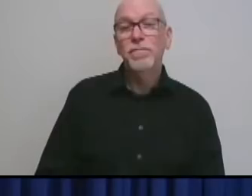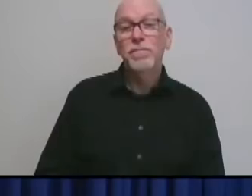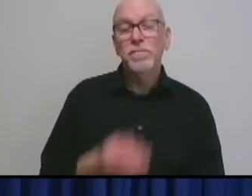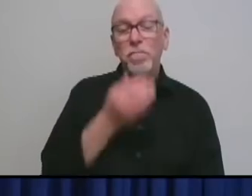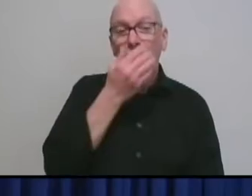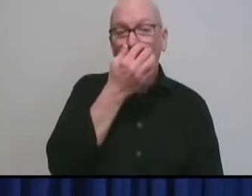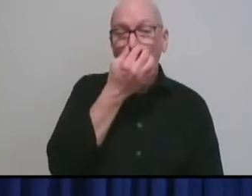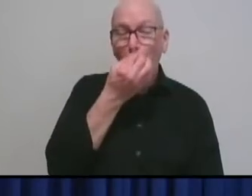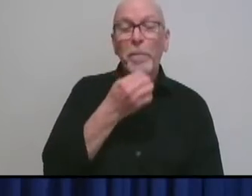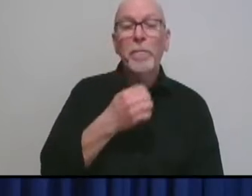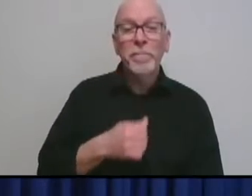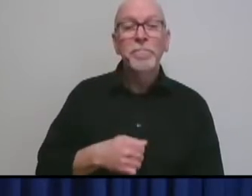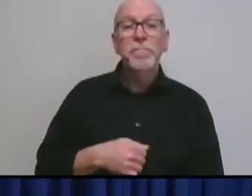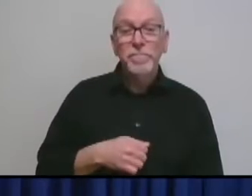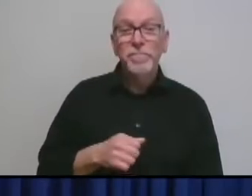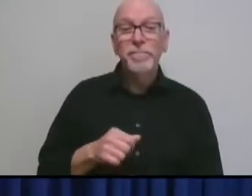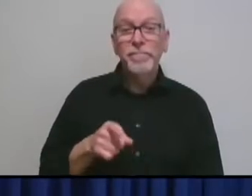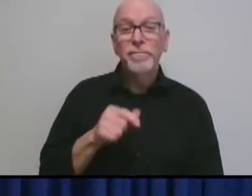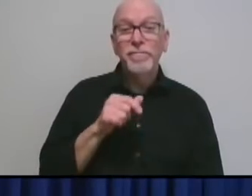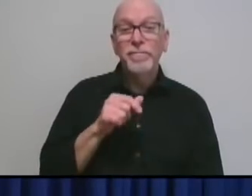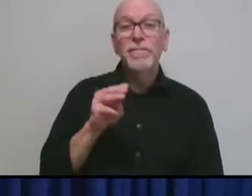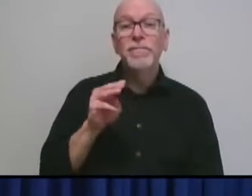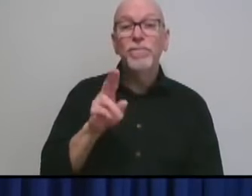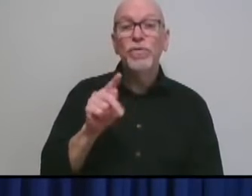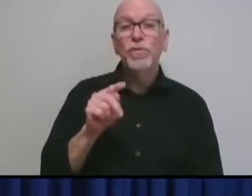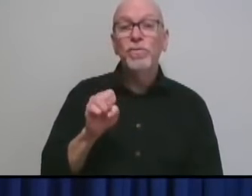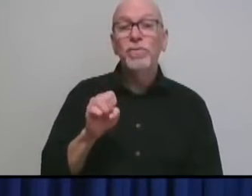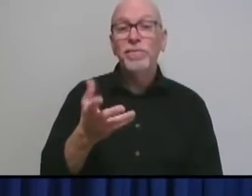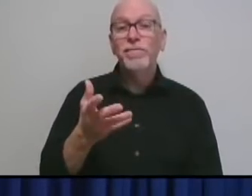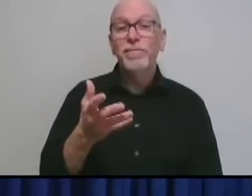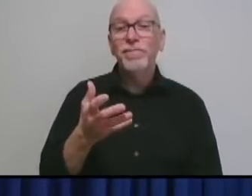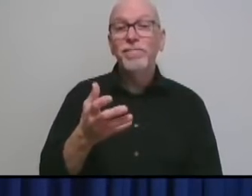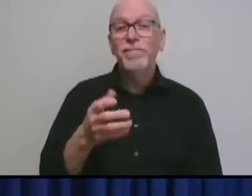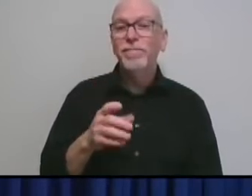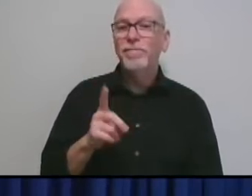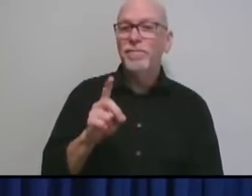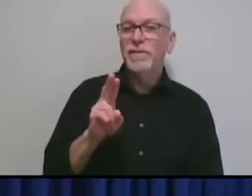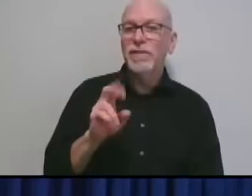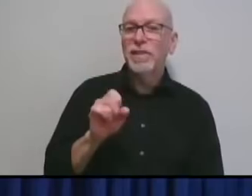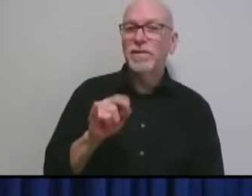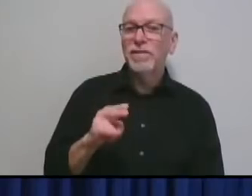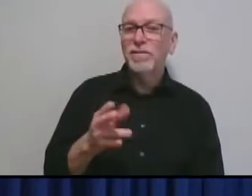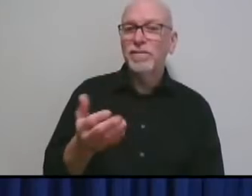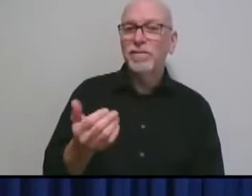Is this where he's unmuting himself? Dustin, you want to try again?